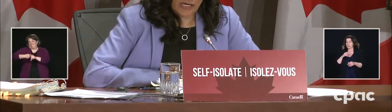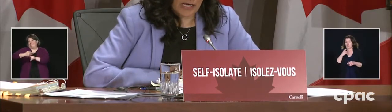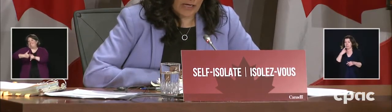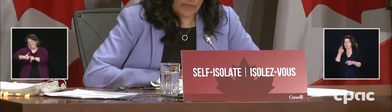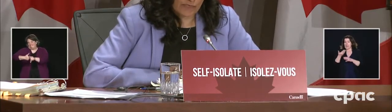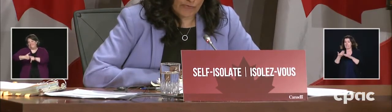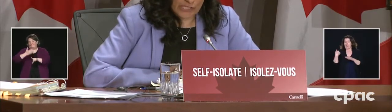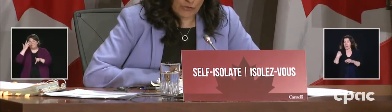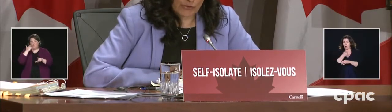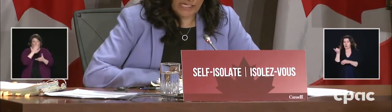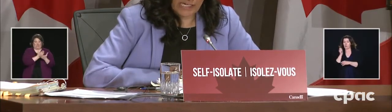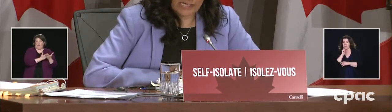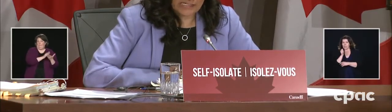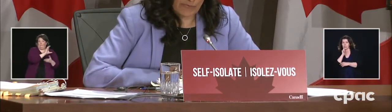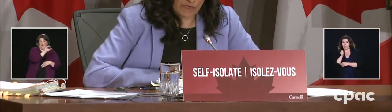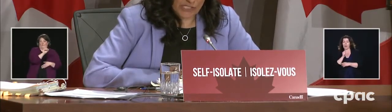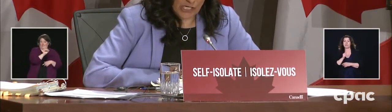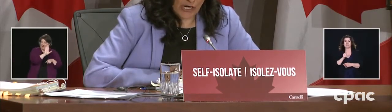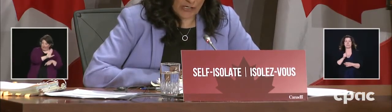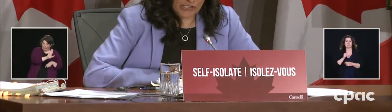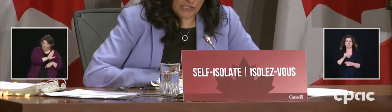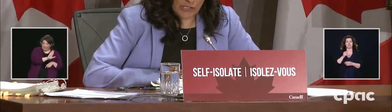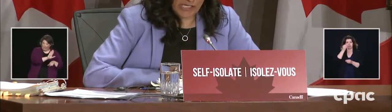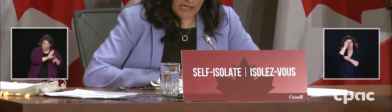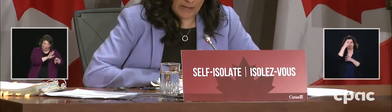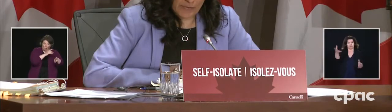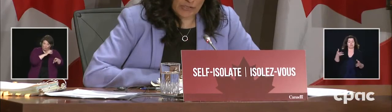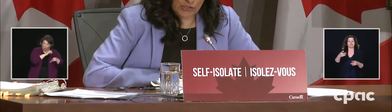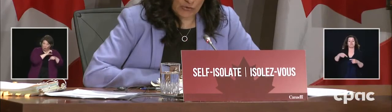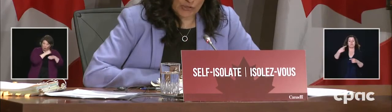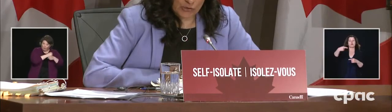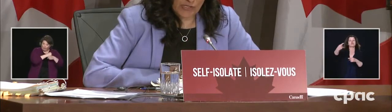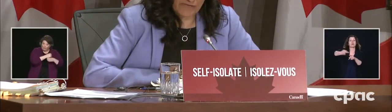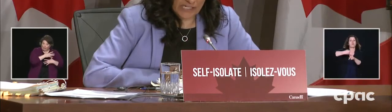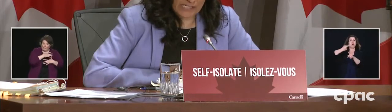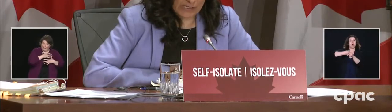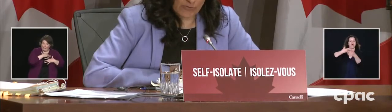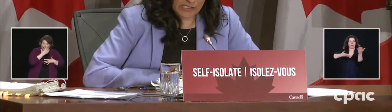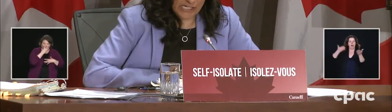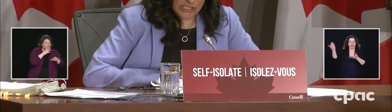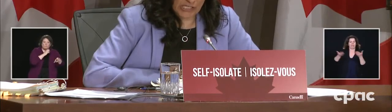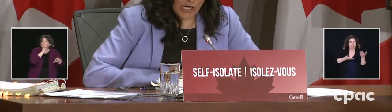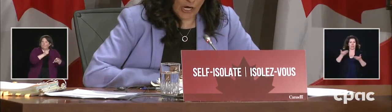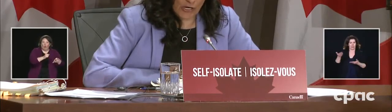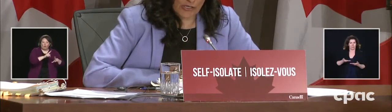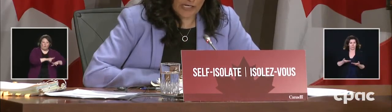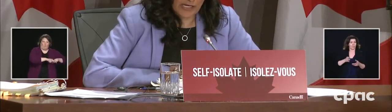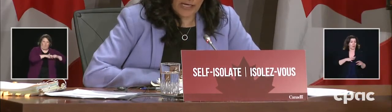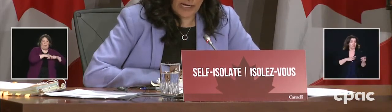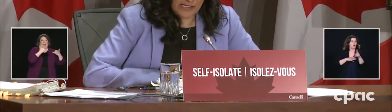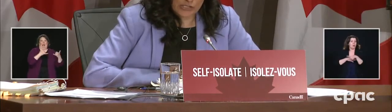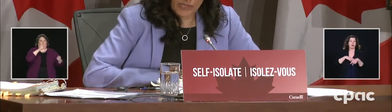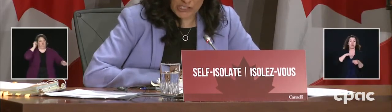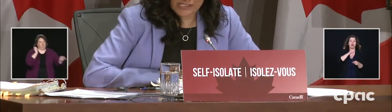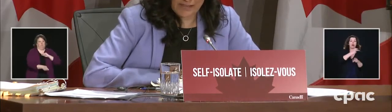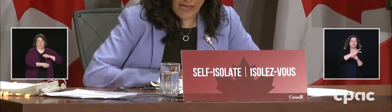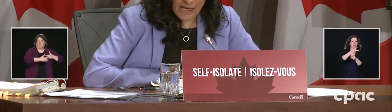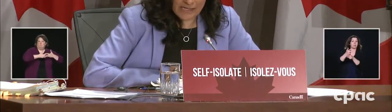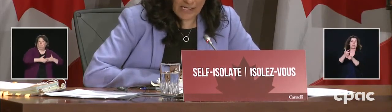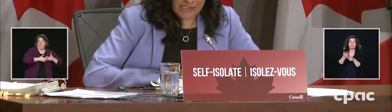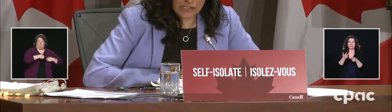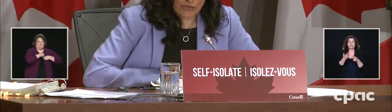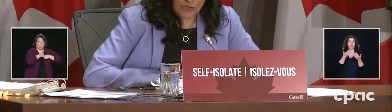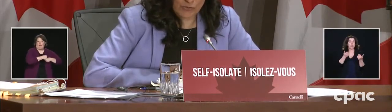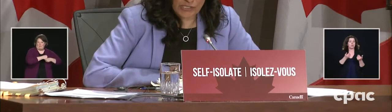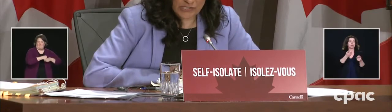are retooling, some of which are starting up to do the ventilator production, are doing just